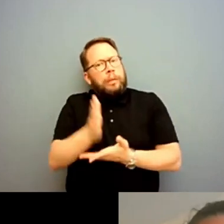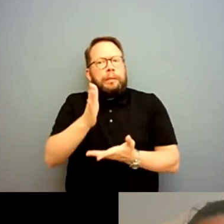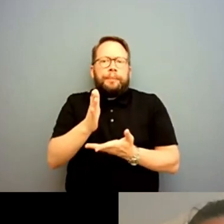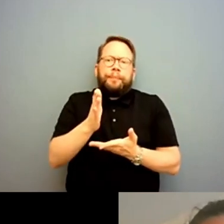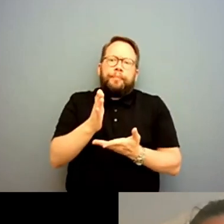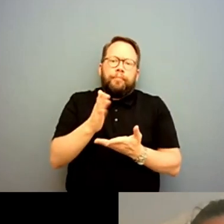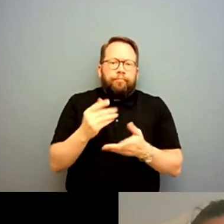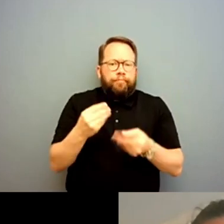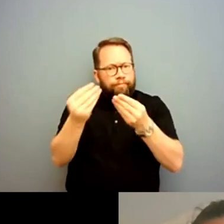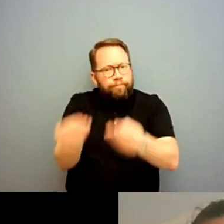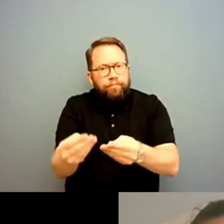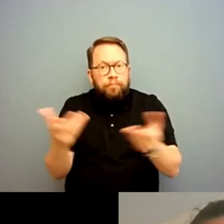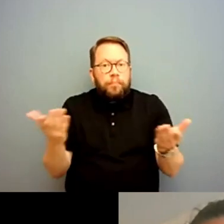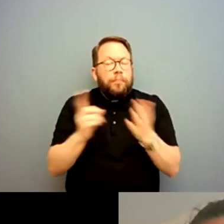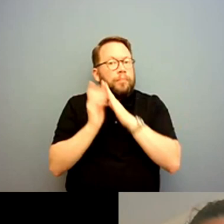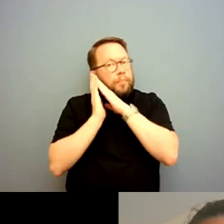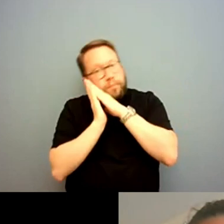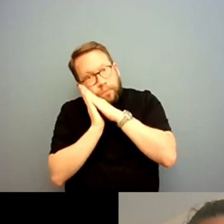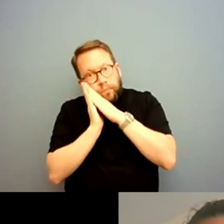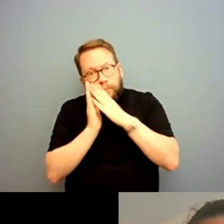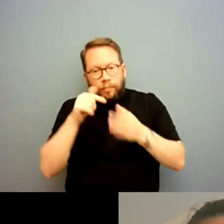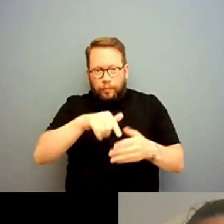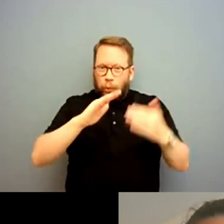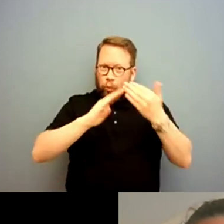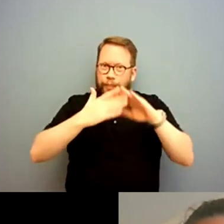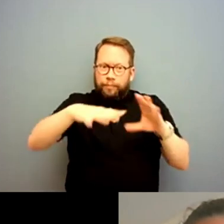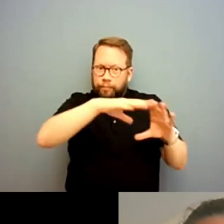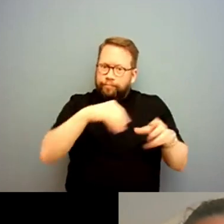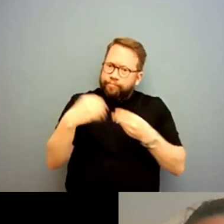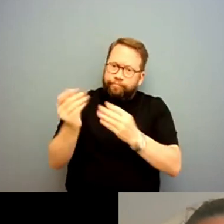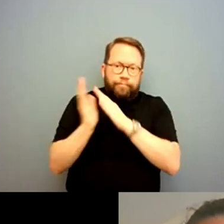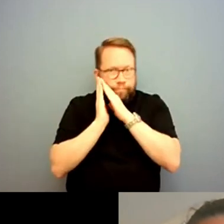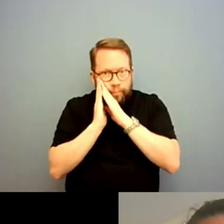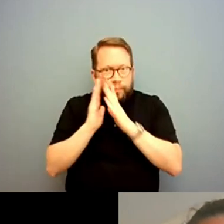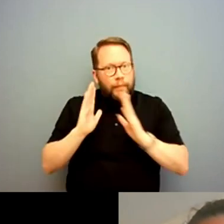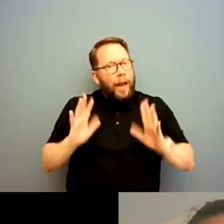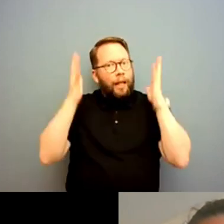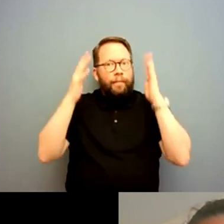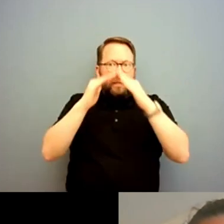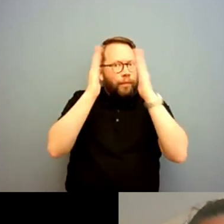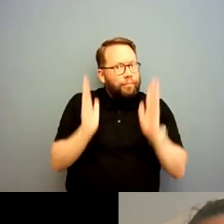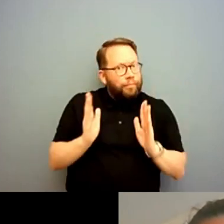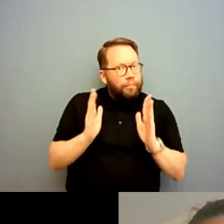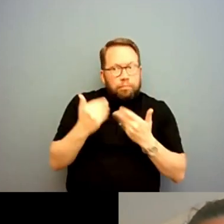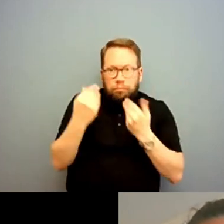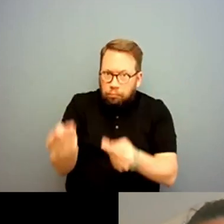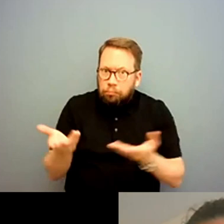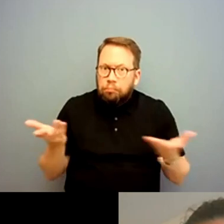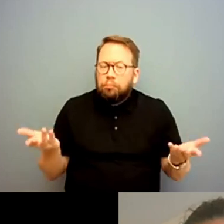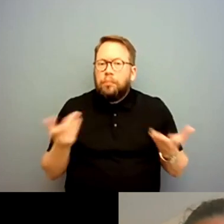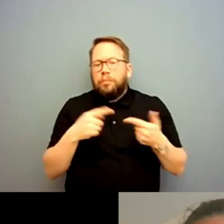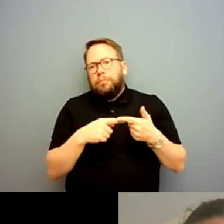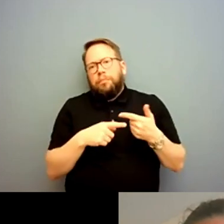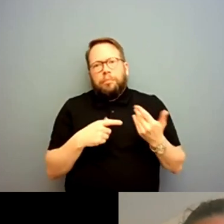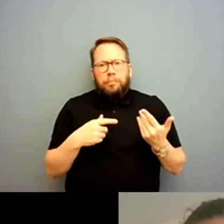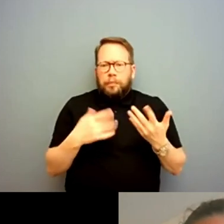why does that continue to have residual validity for older people,